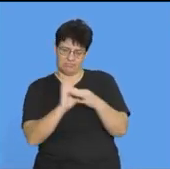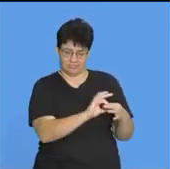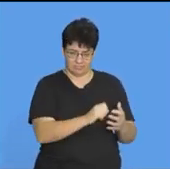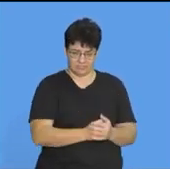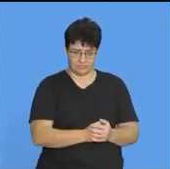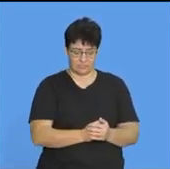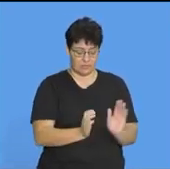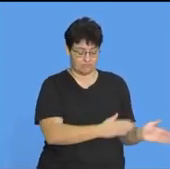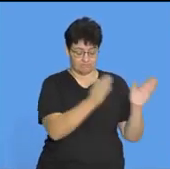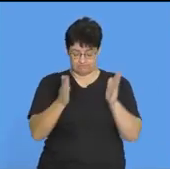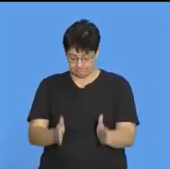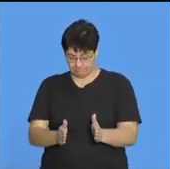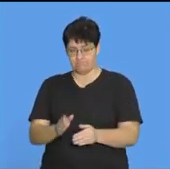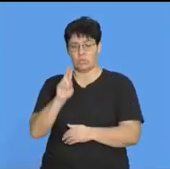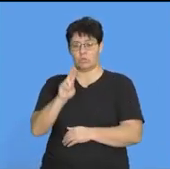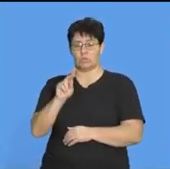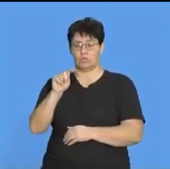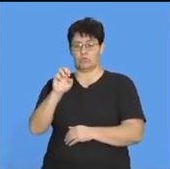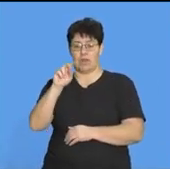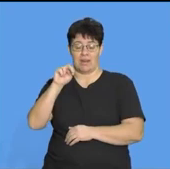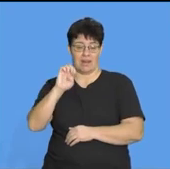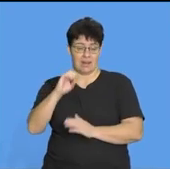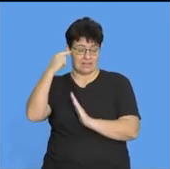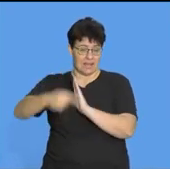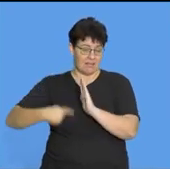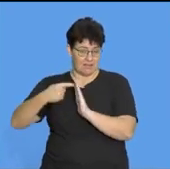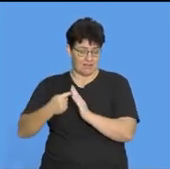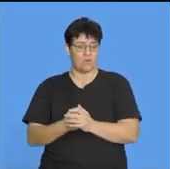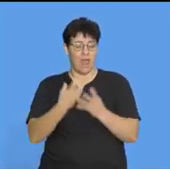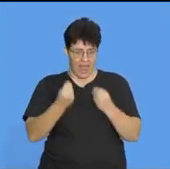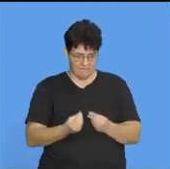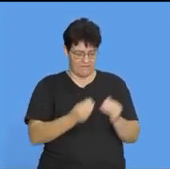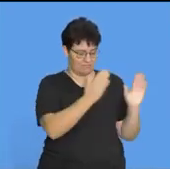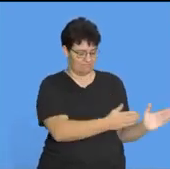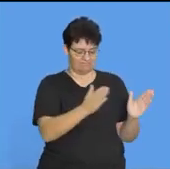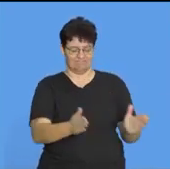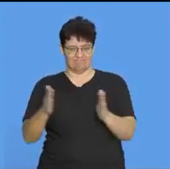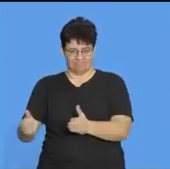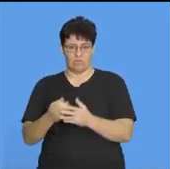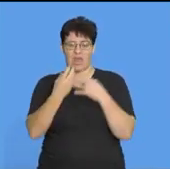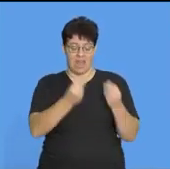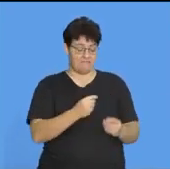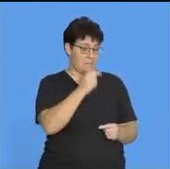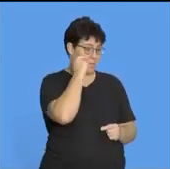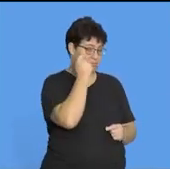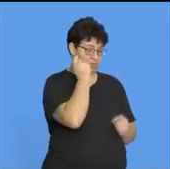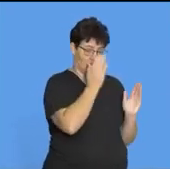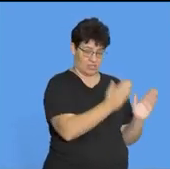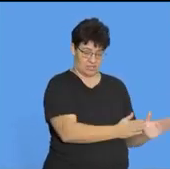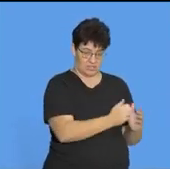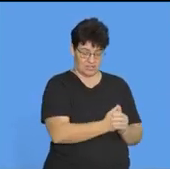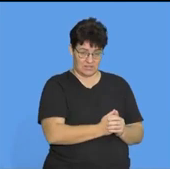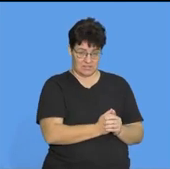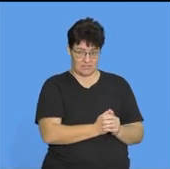uterine cycle, this is divided into the following phases. So we refer to the process of menstruation.